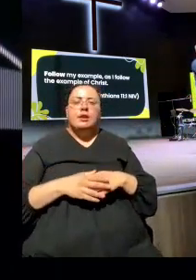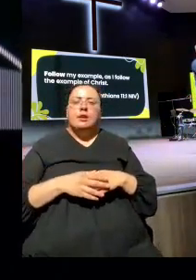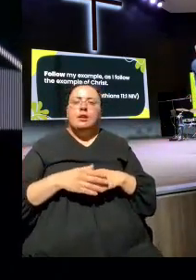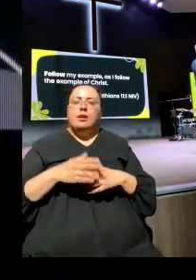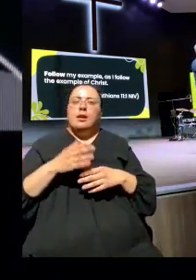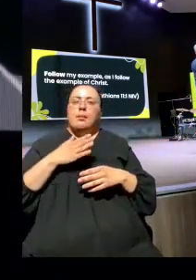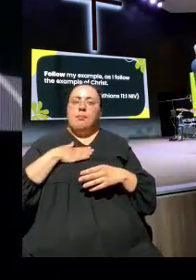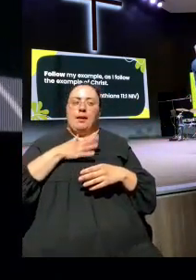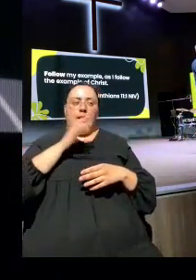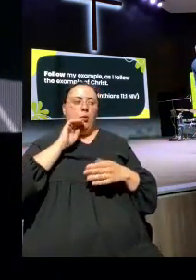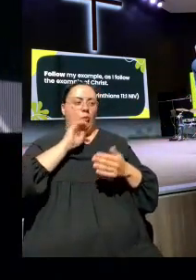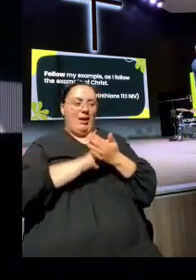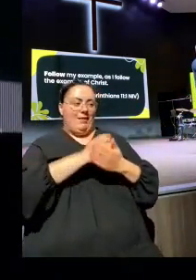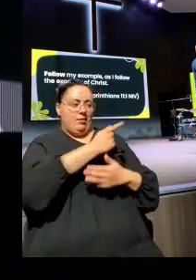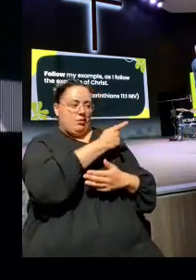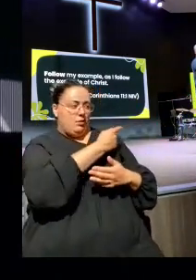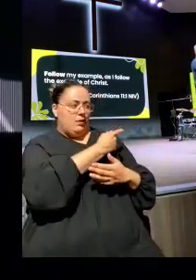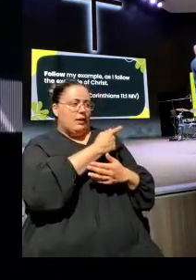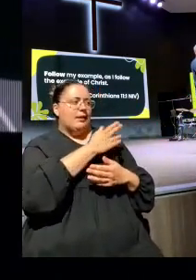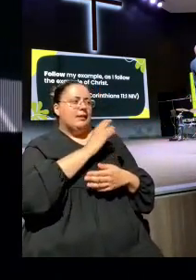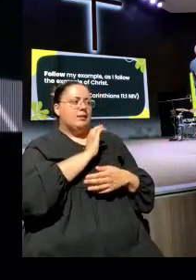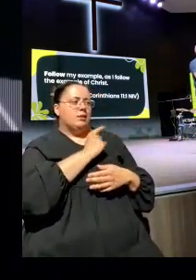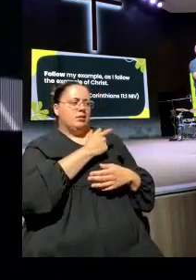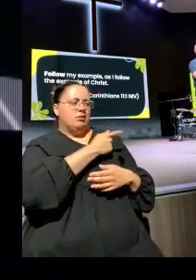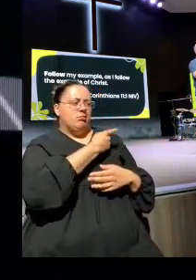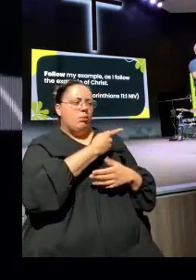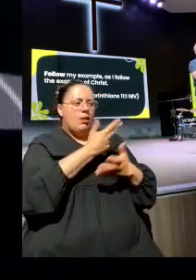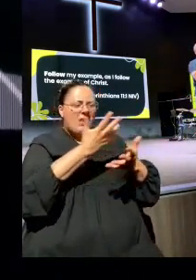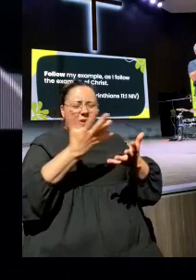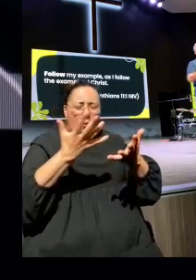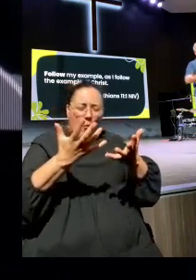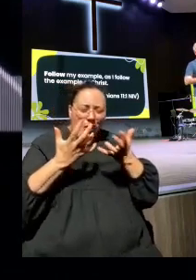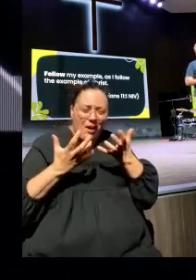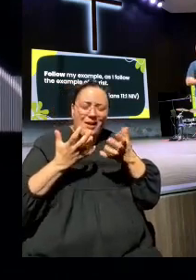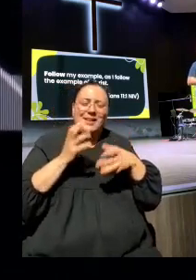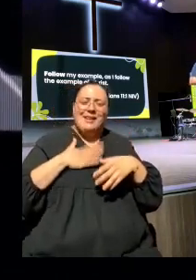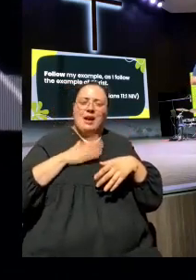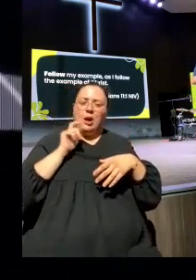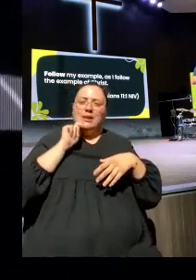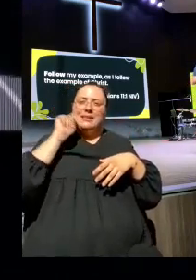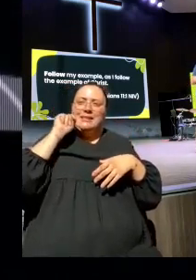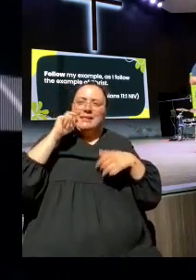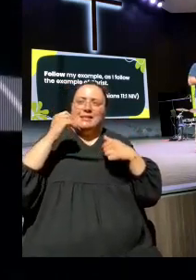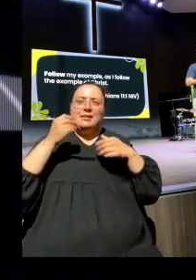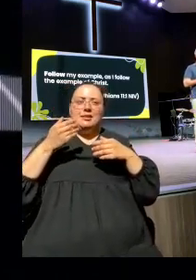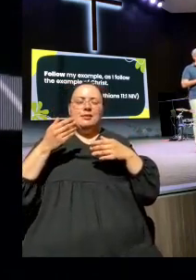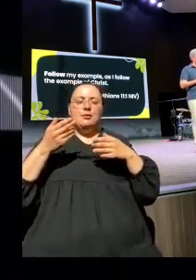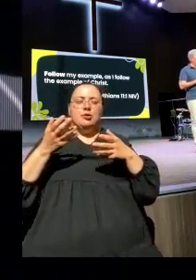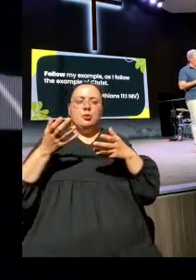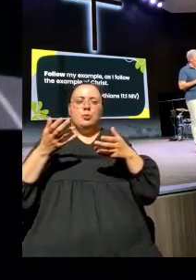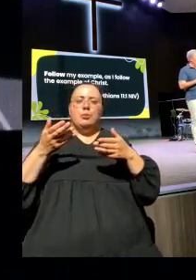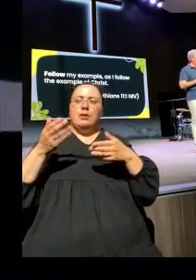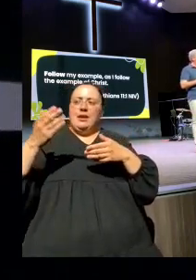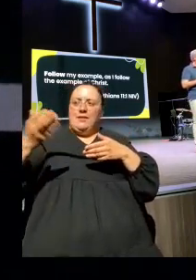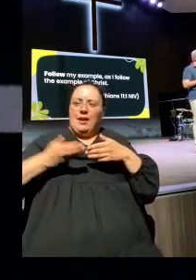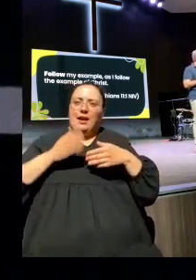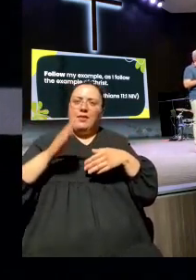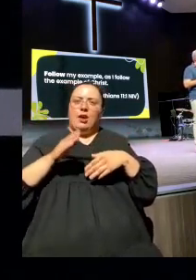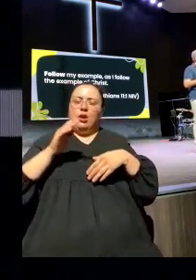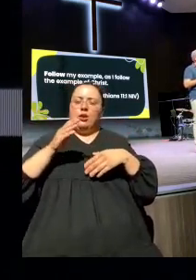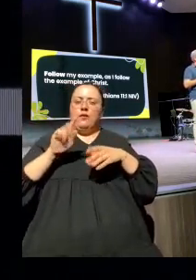teens would come and young adults would come and they would learn life just by being in the home. I had this privileged conversation a few months